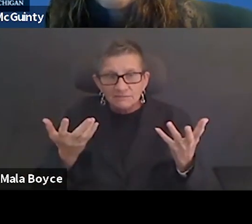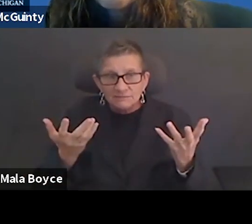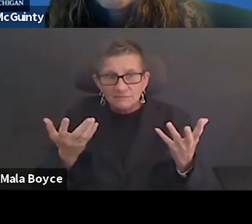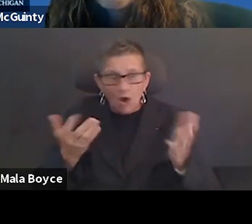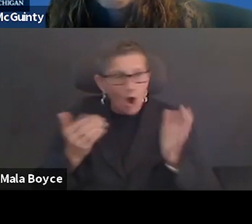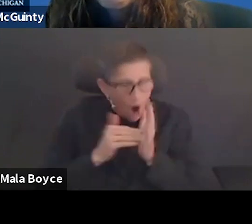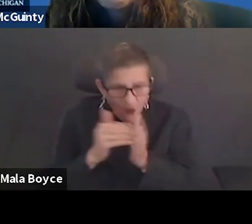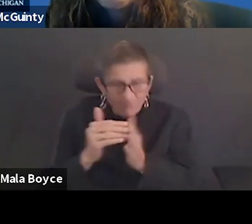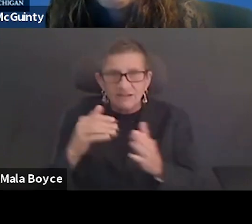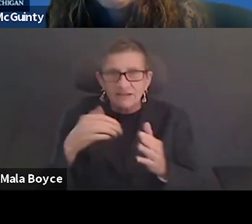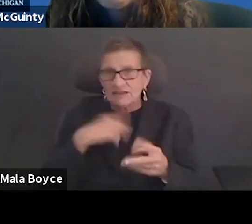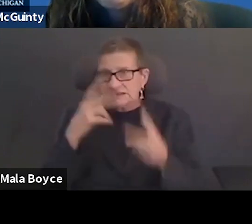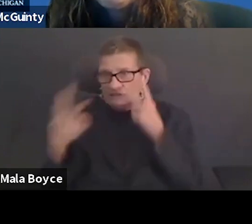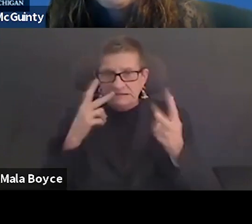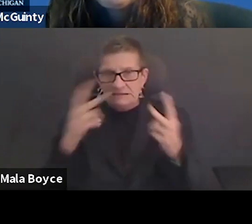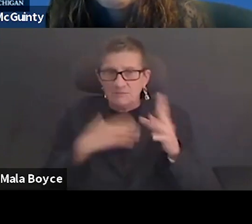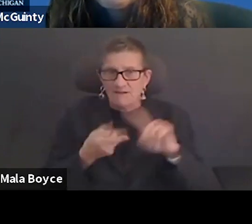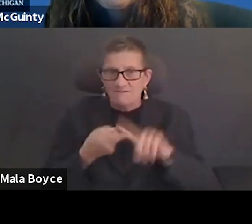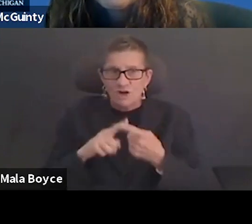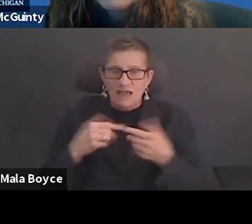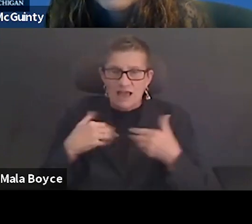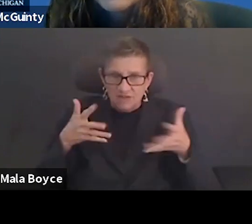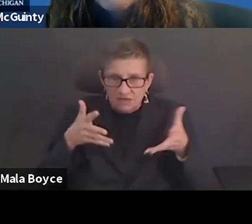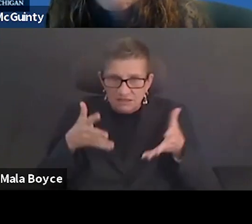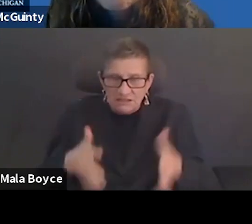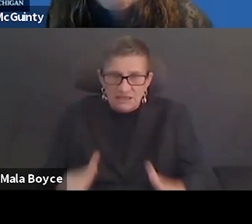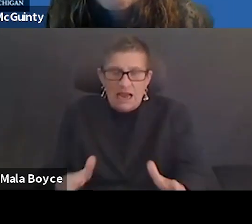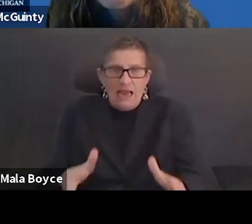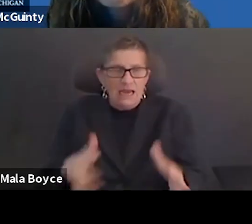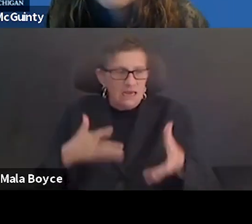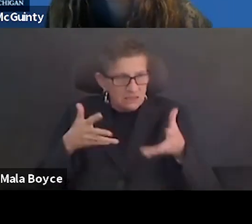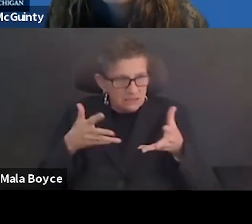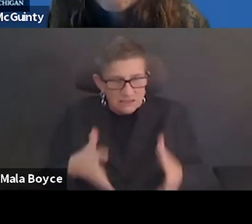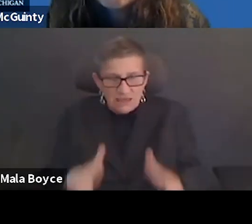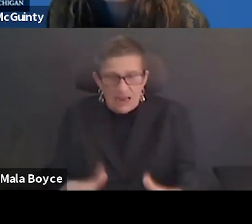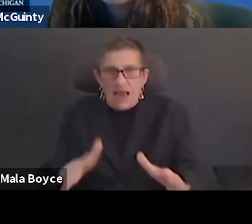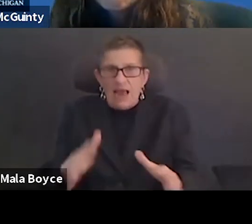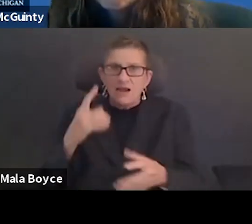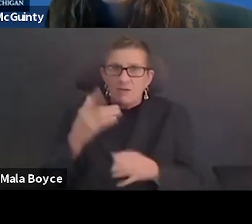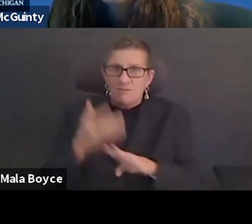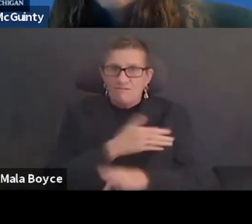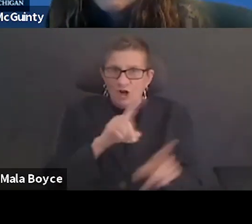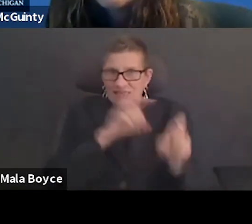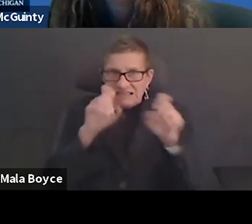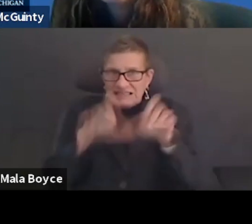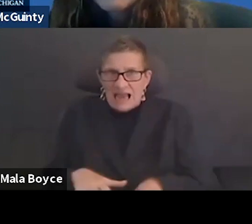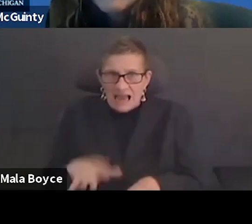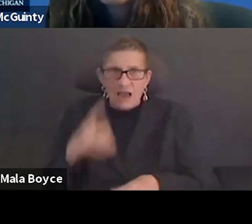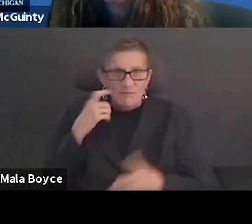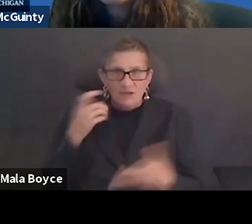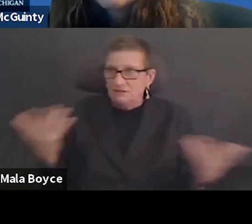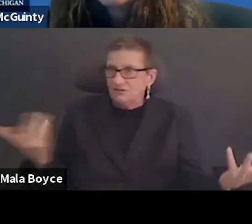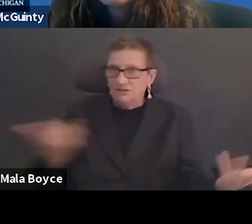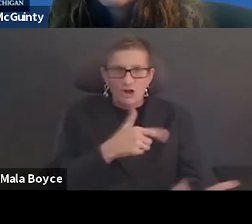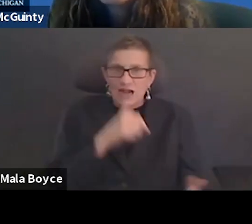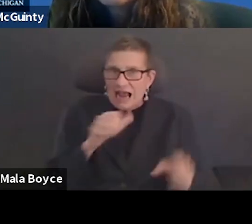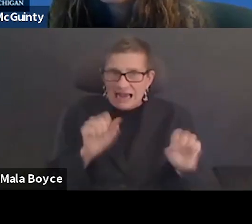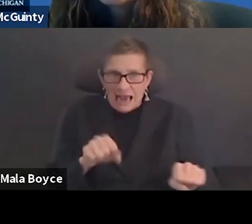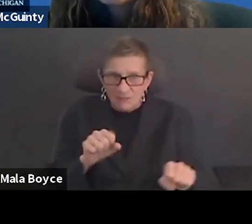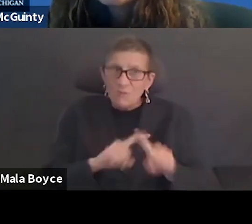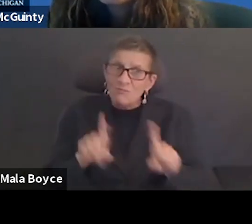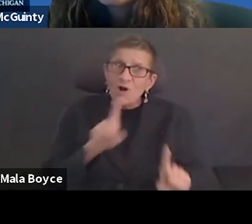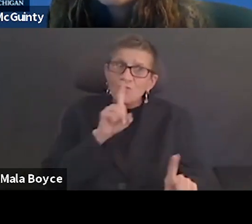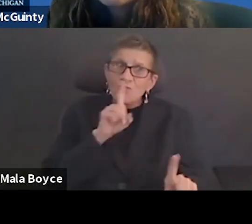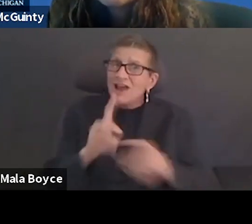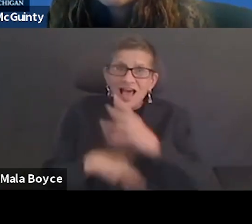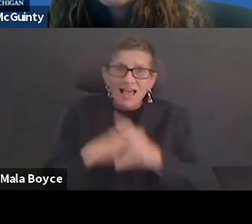have anxiety attacks before an exam and feel as if they're not a leaders in best student, like they aren't capable. But the reality